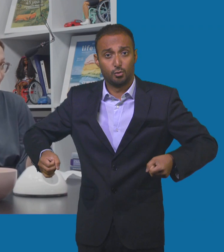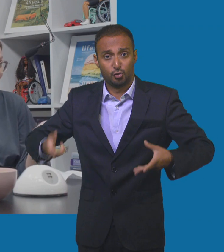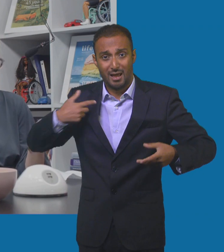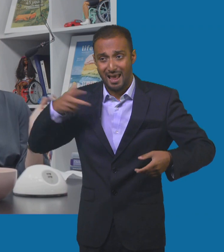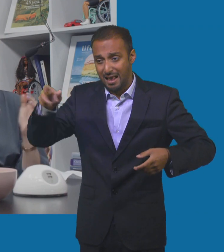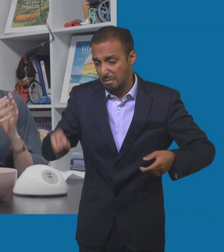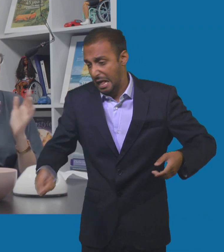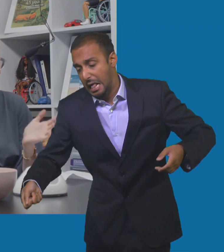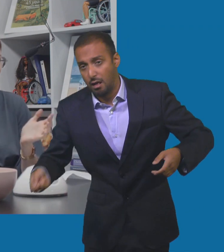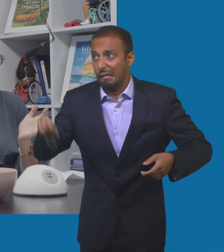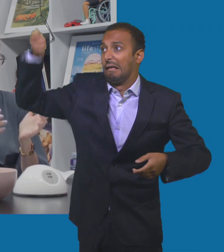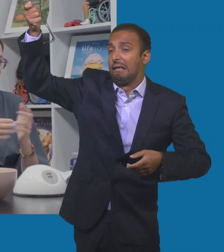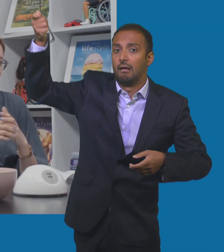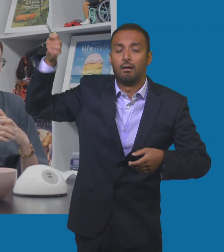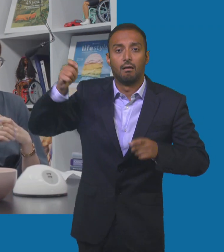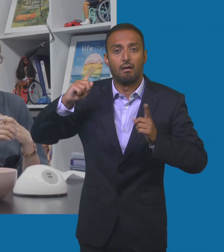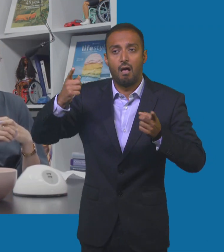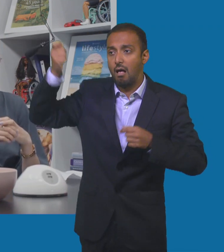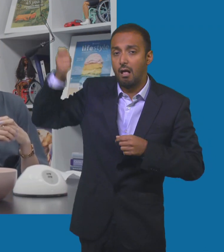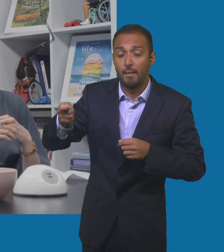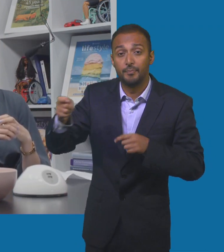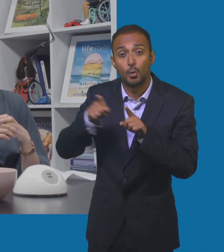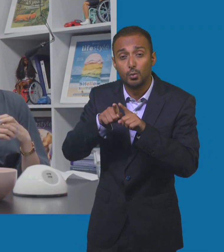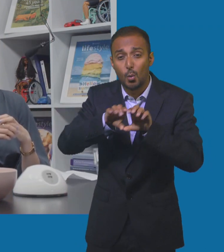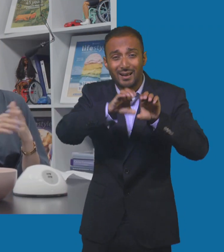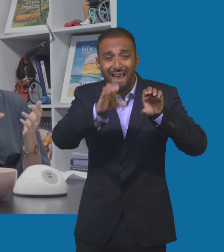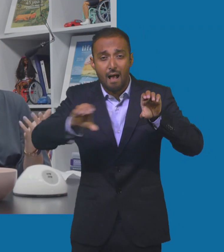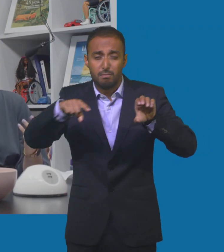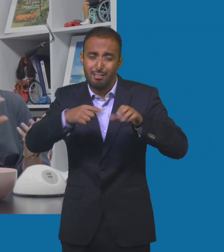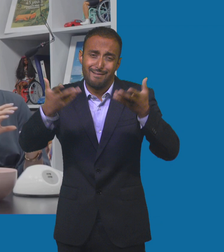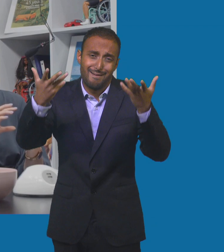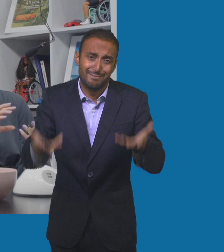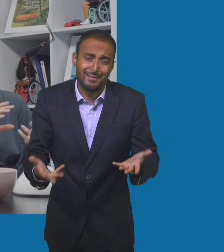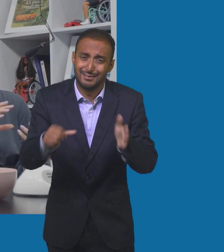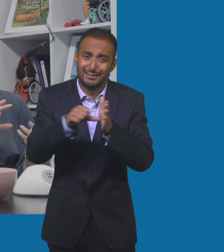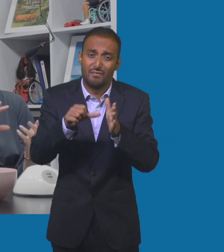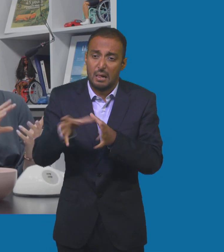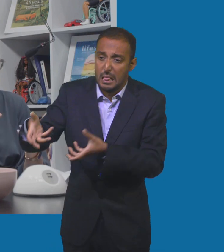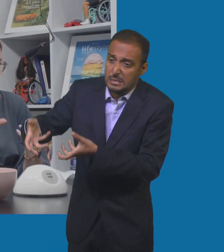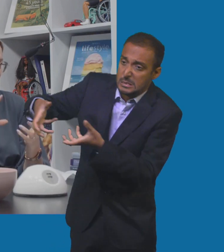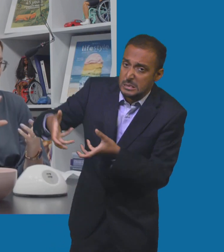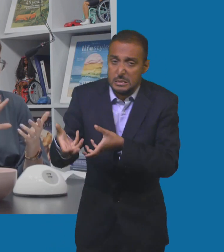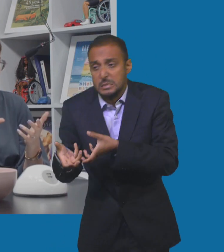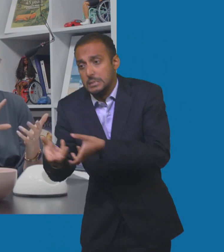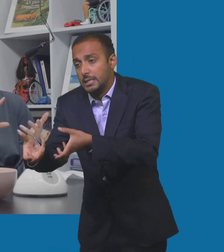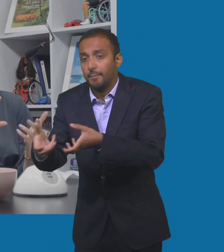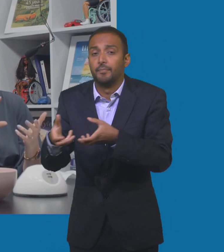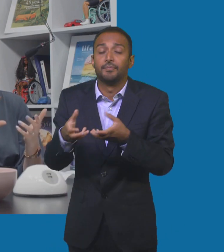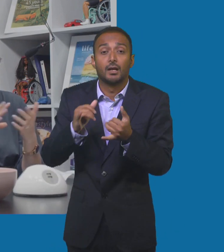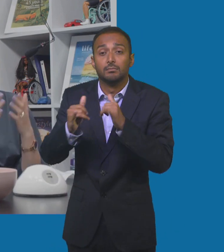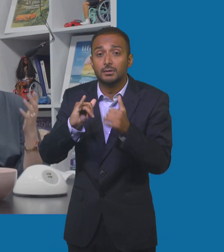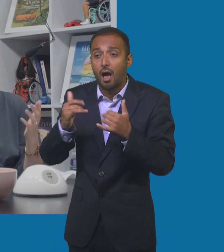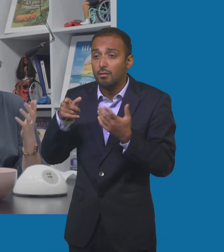heavy cables that are incredibly difficult to maneuver. A lot of times they have interfaces that aren't designed in an inclusive